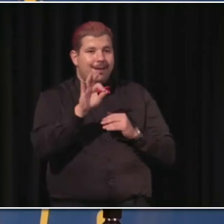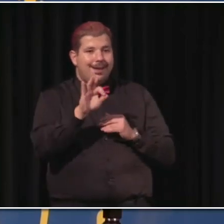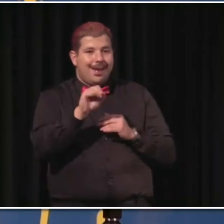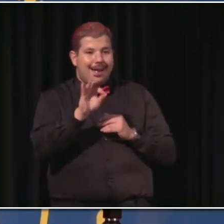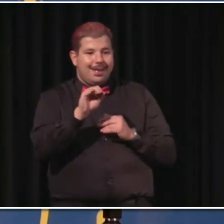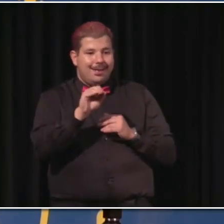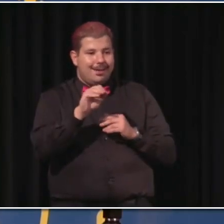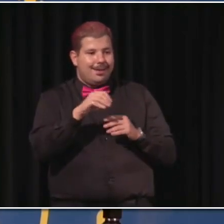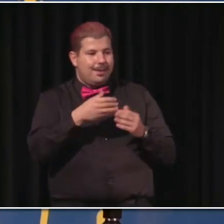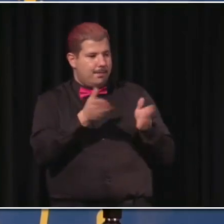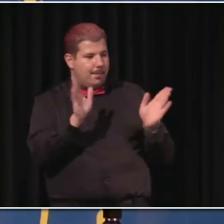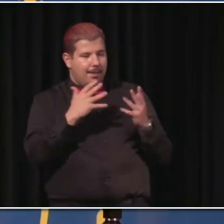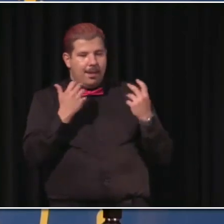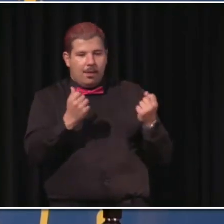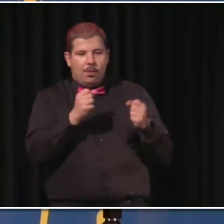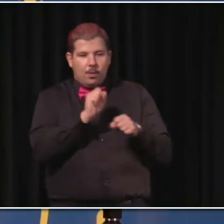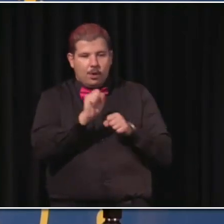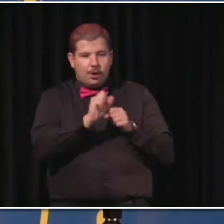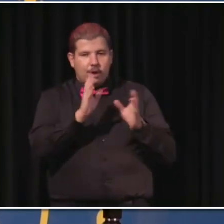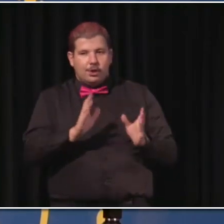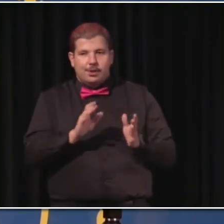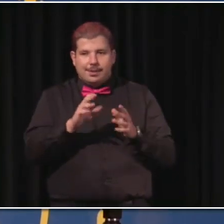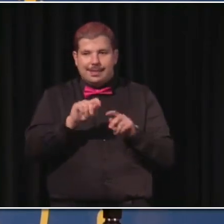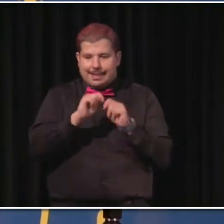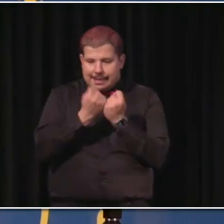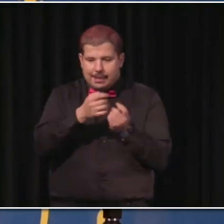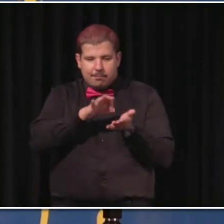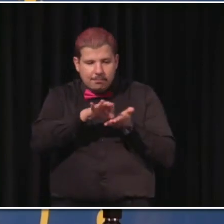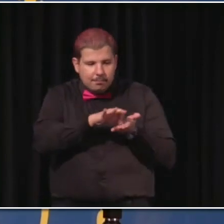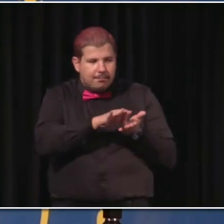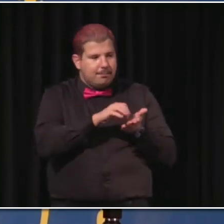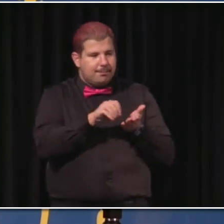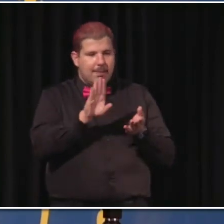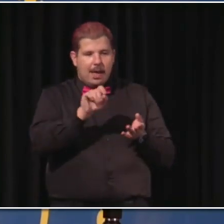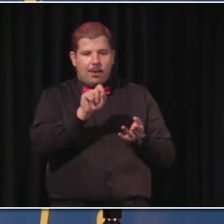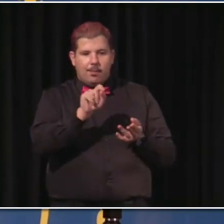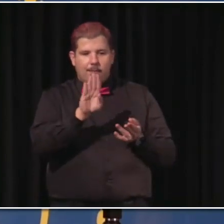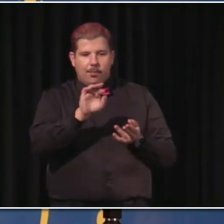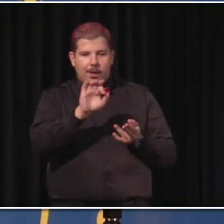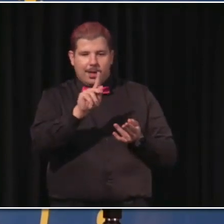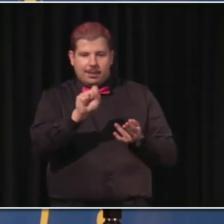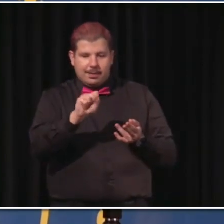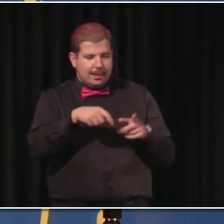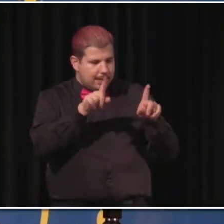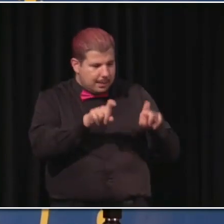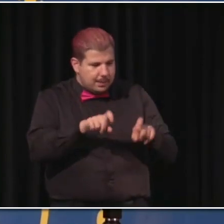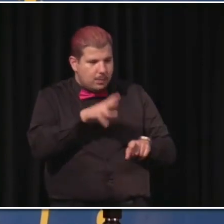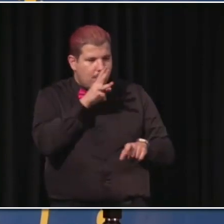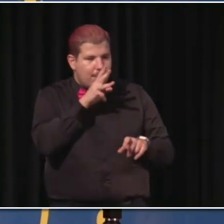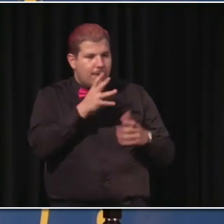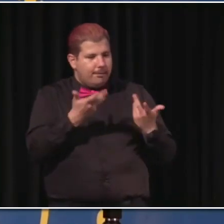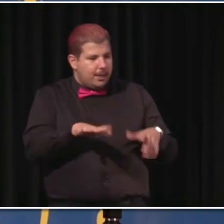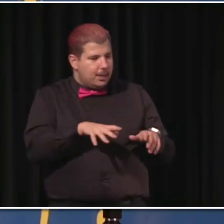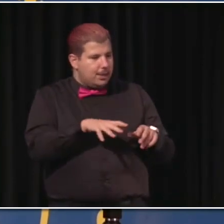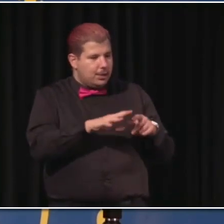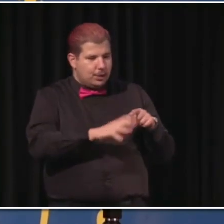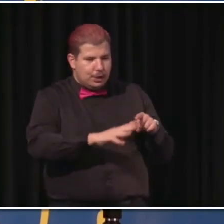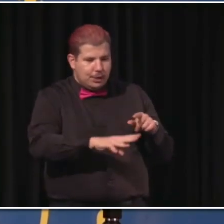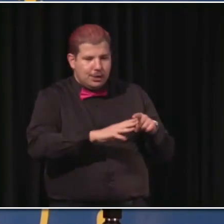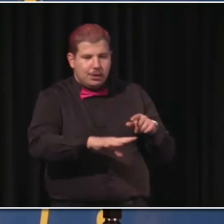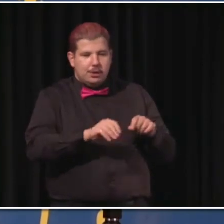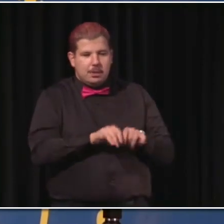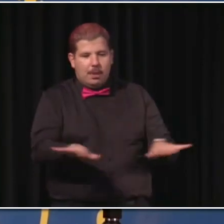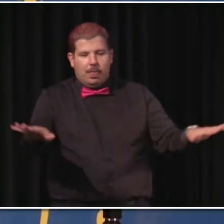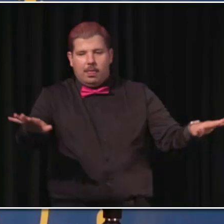workers, the team that tracks outbreaks and tests water after sewage spills, the